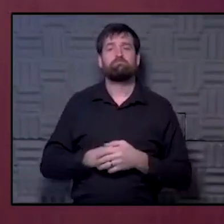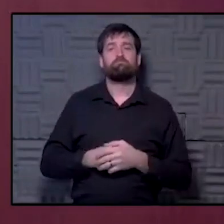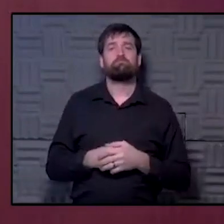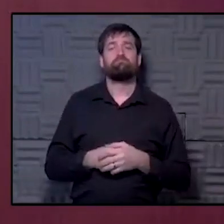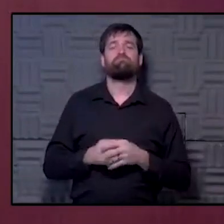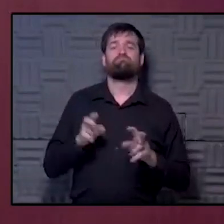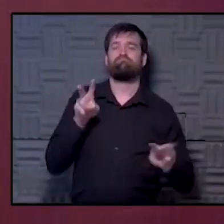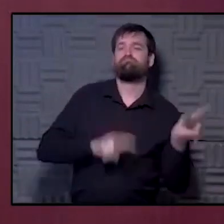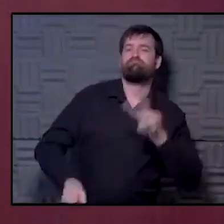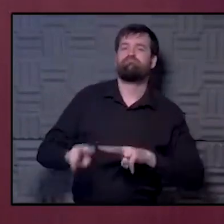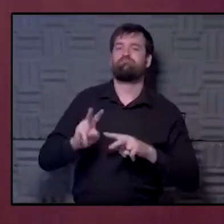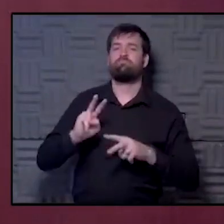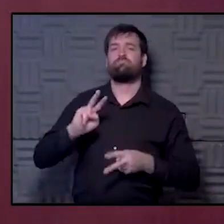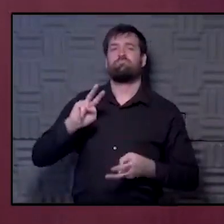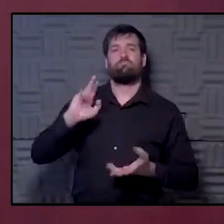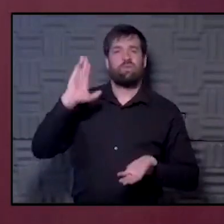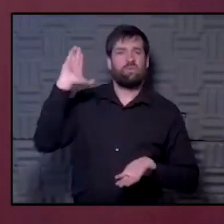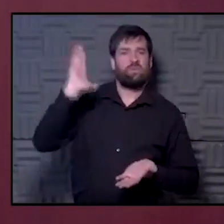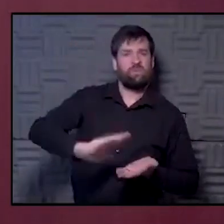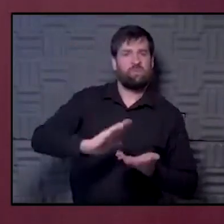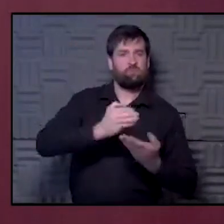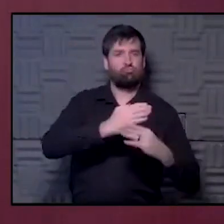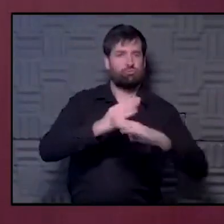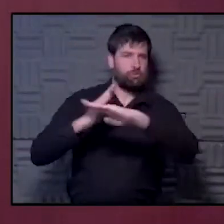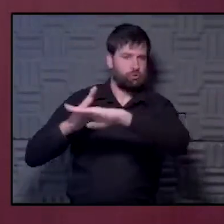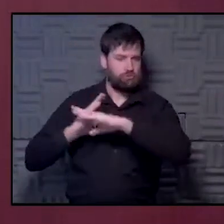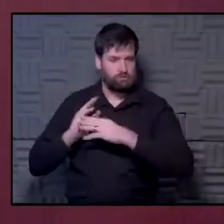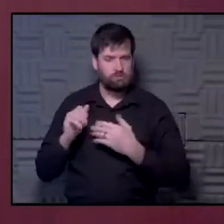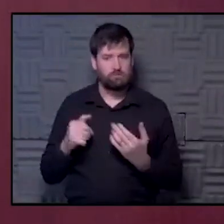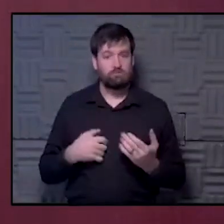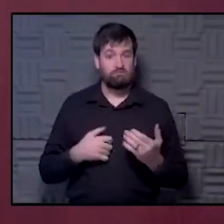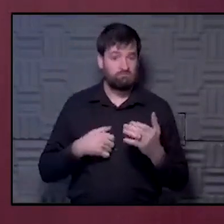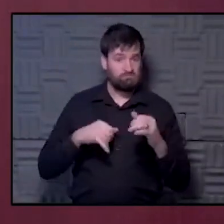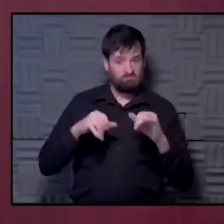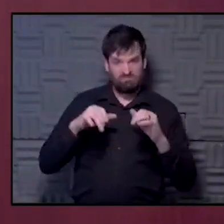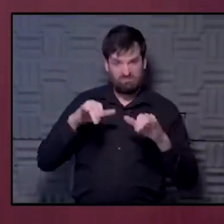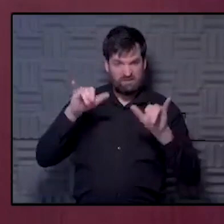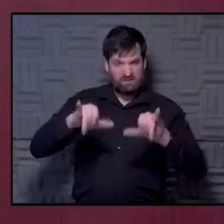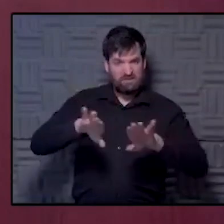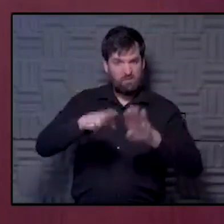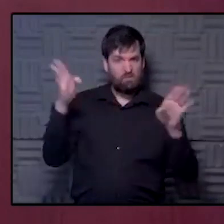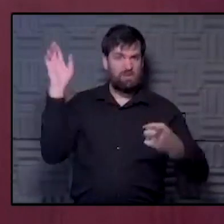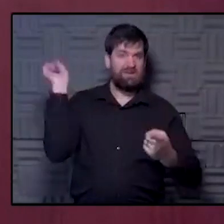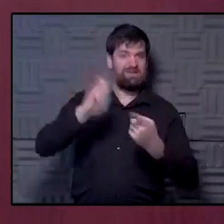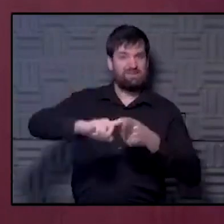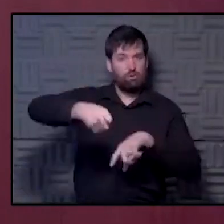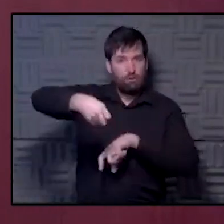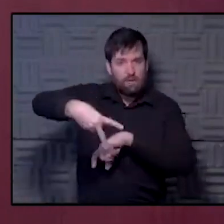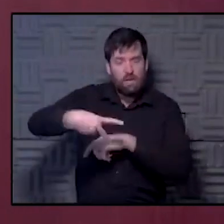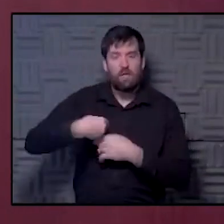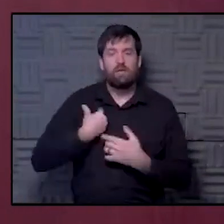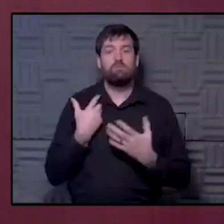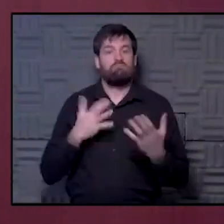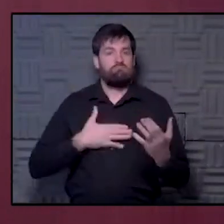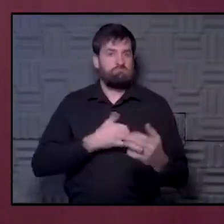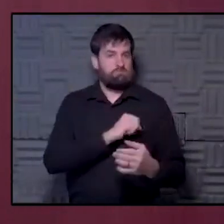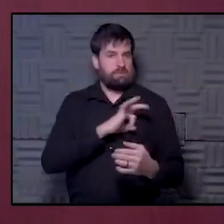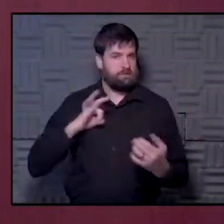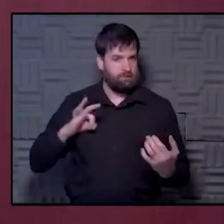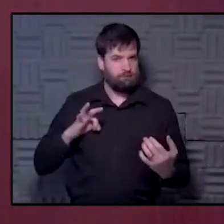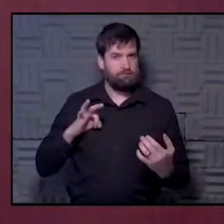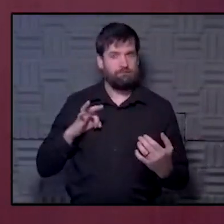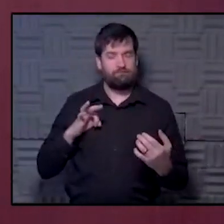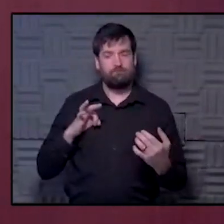at perhaps relaxing this particular restriction and staying open until midnight, we gathered together and reached out, my staff,